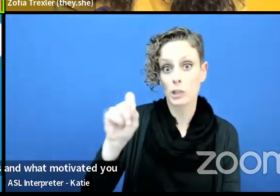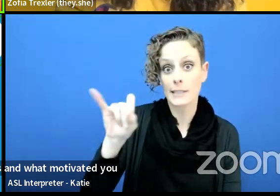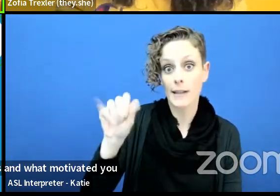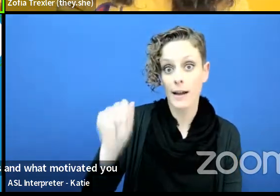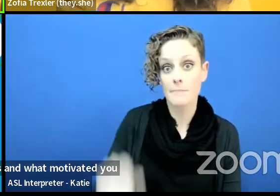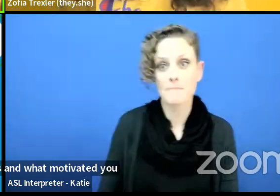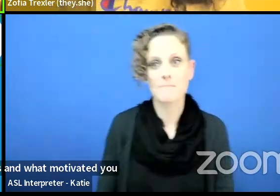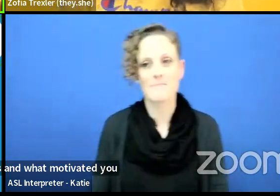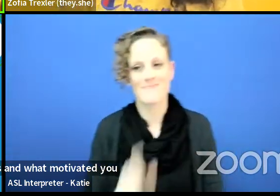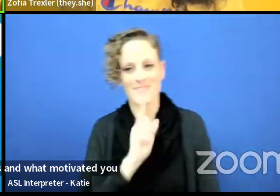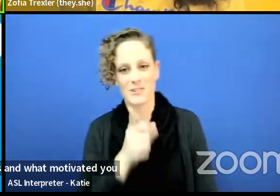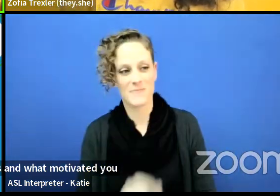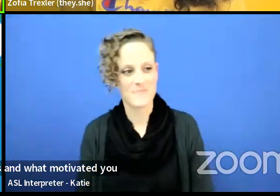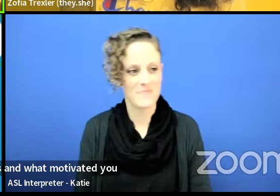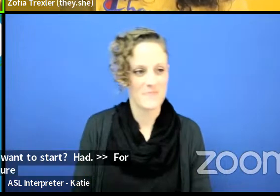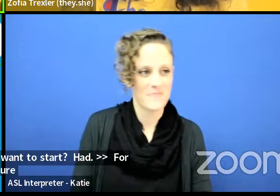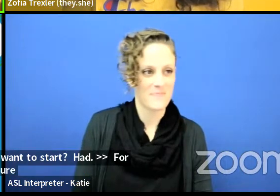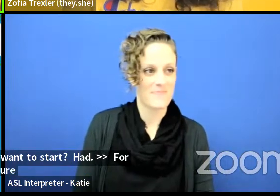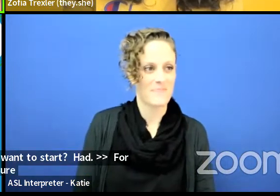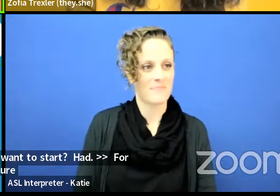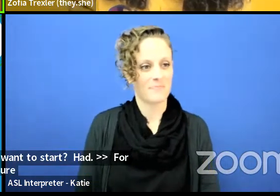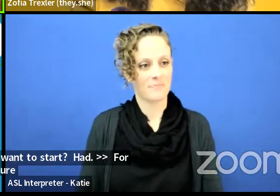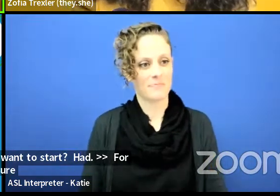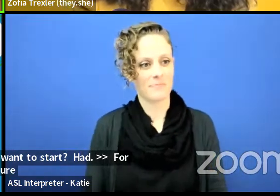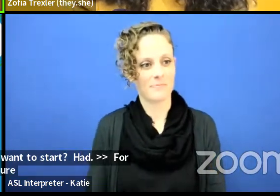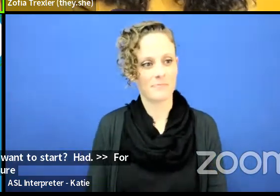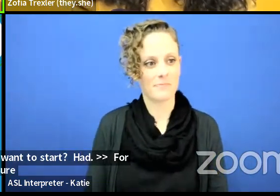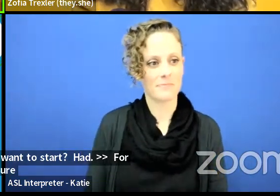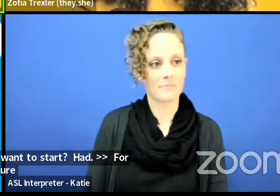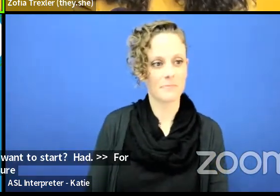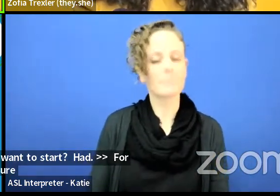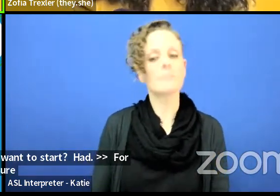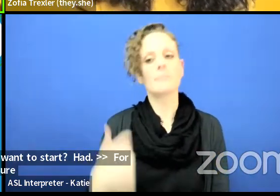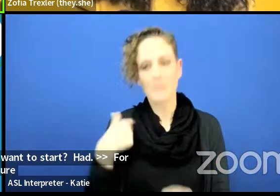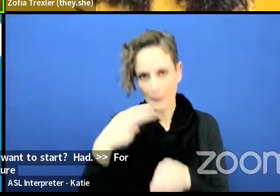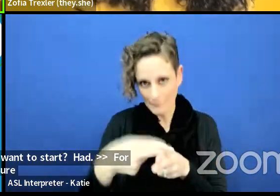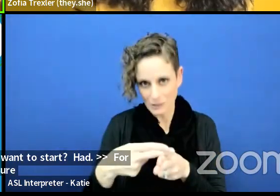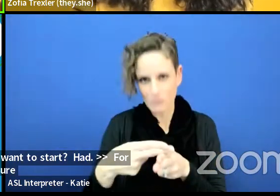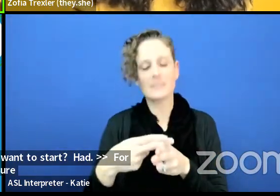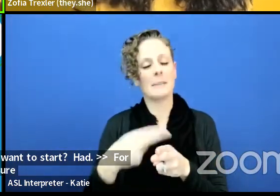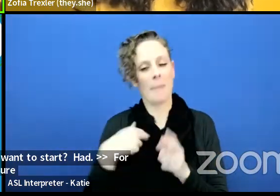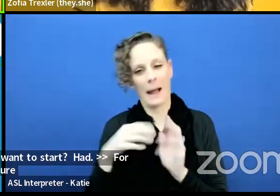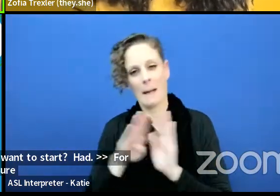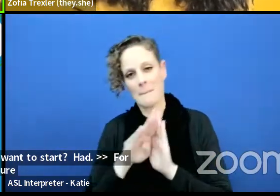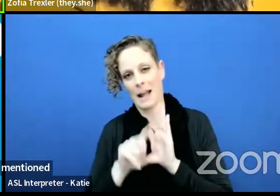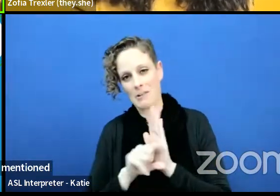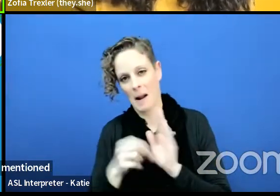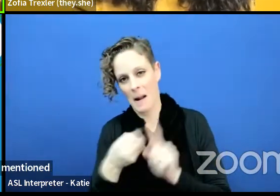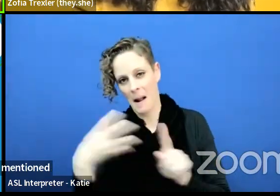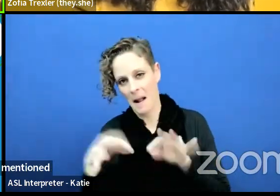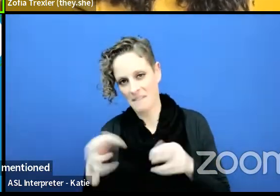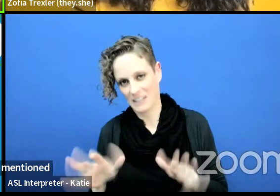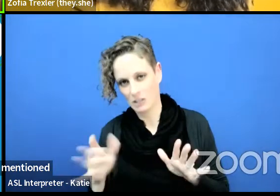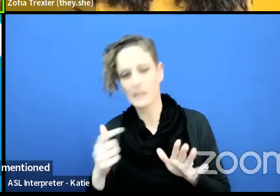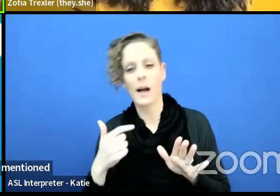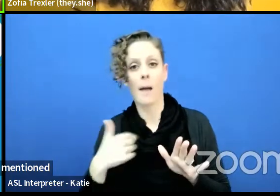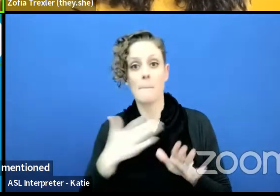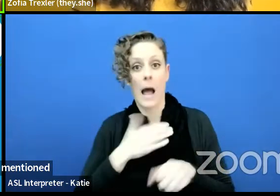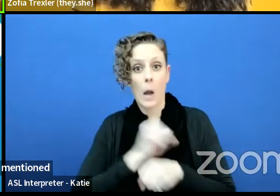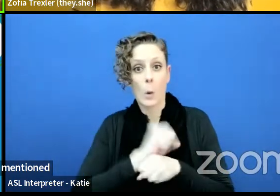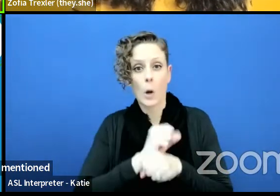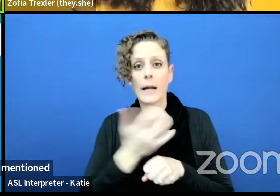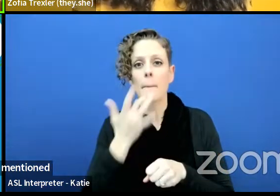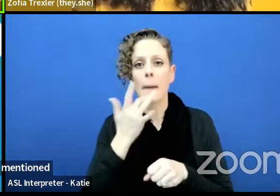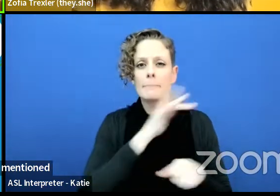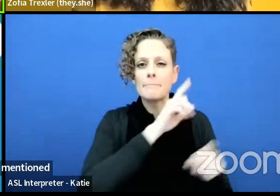sure. So as I had mentioned a little bit in my background, I have done different types of work. So I